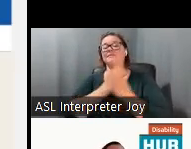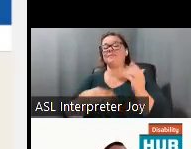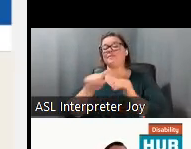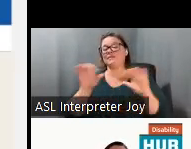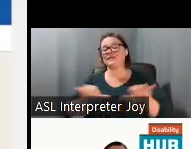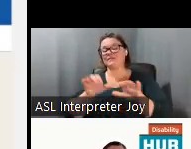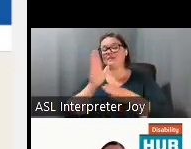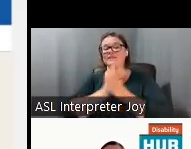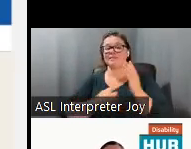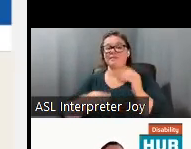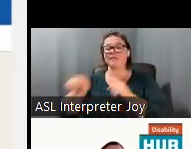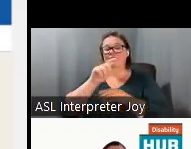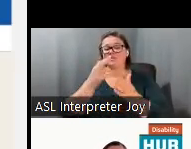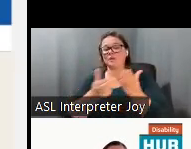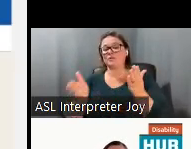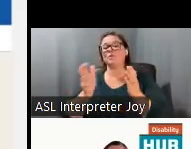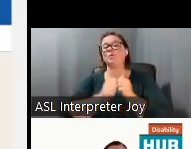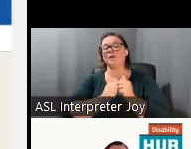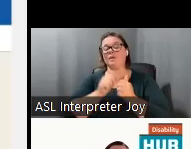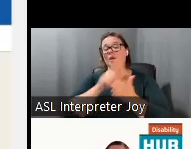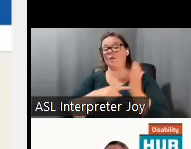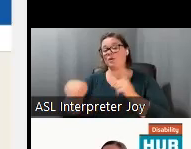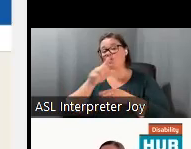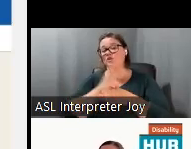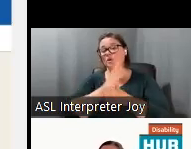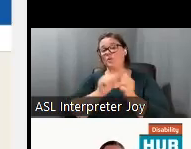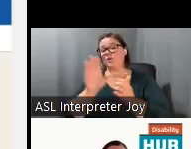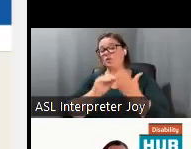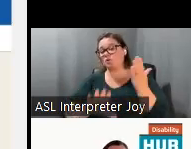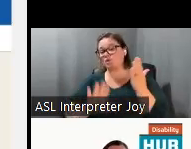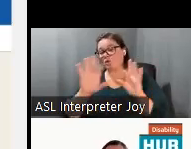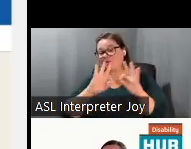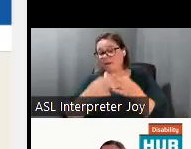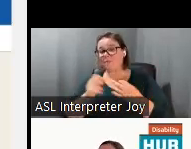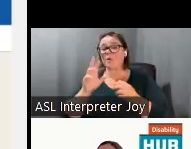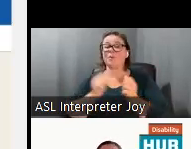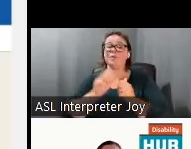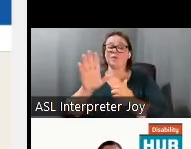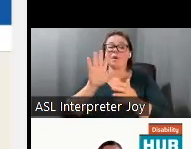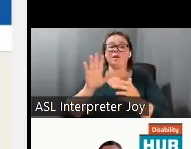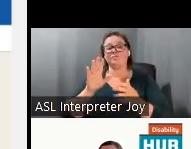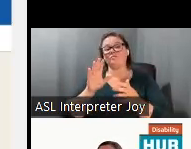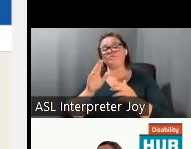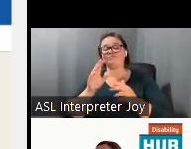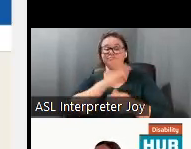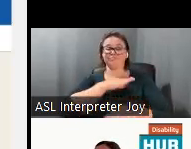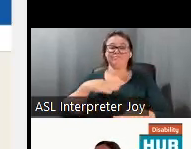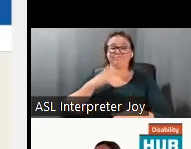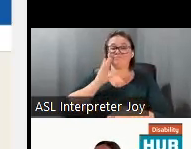some of these resources into what you share with your students and your families or with your faculty? We would love to hear from